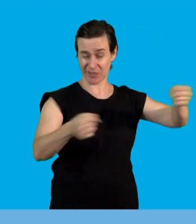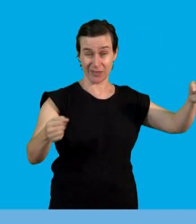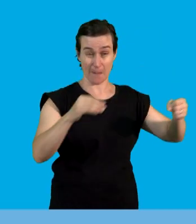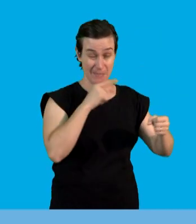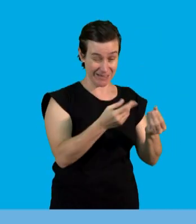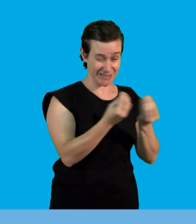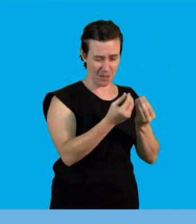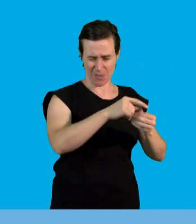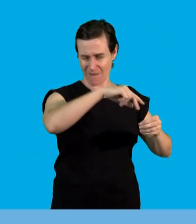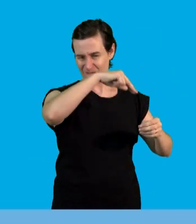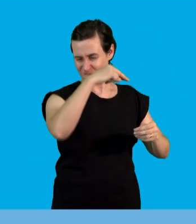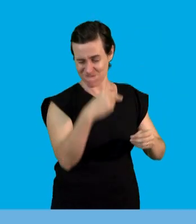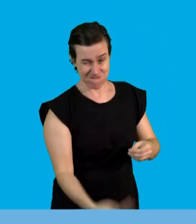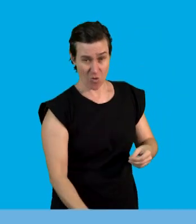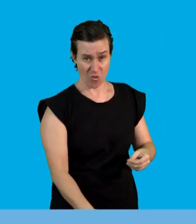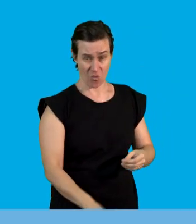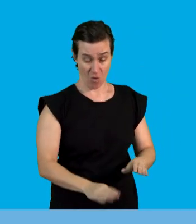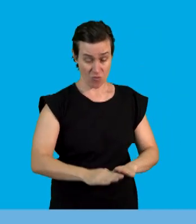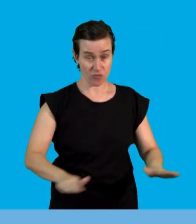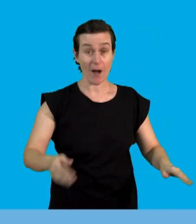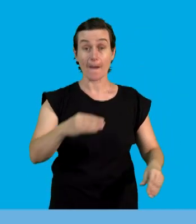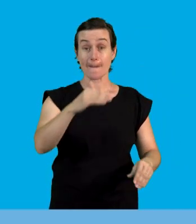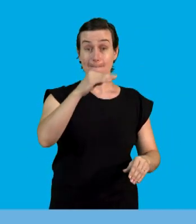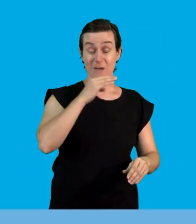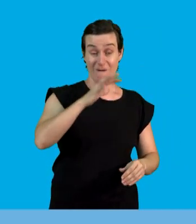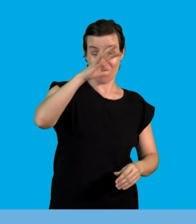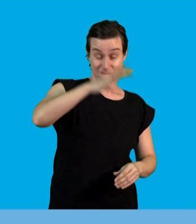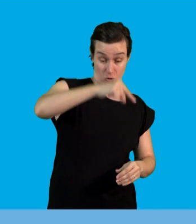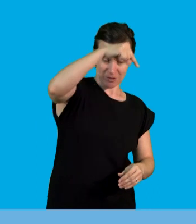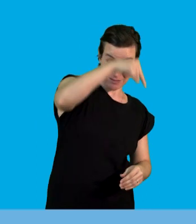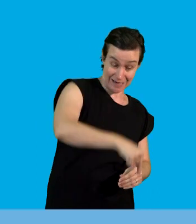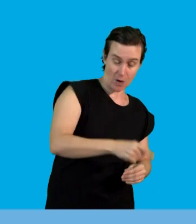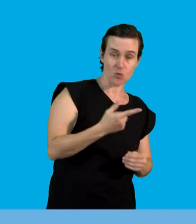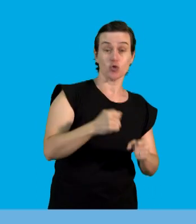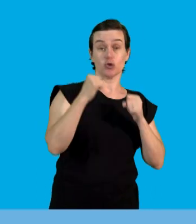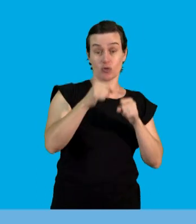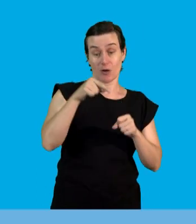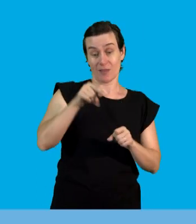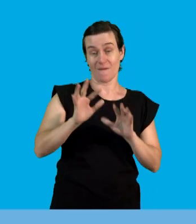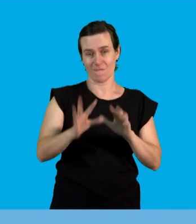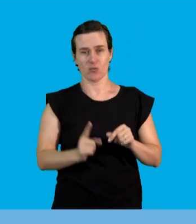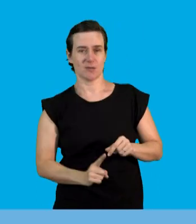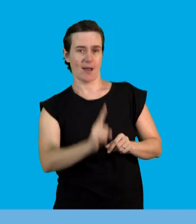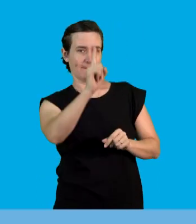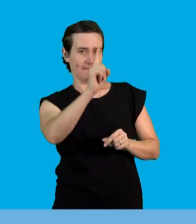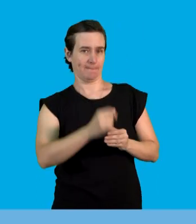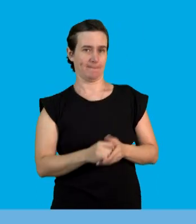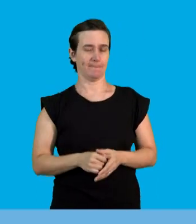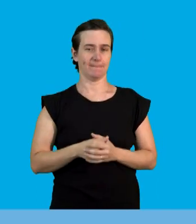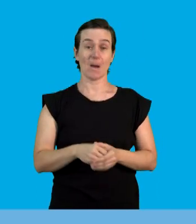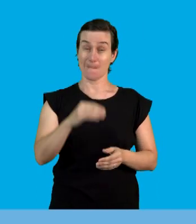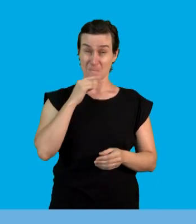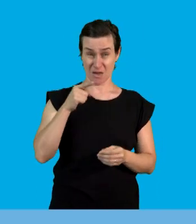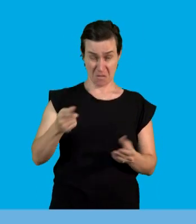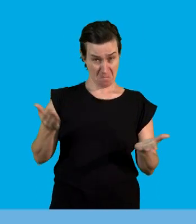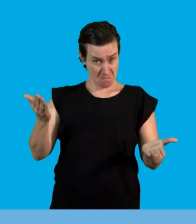and the object falls to the ground, that then means the force going down is greater than the force going up. And in that case, those two